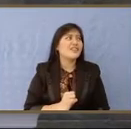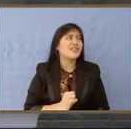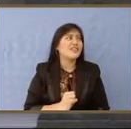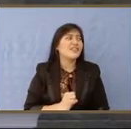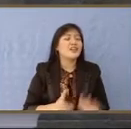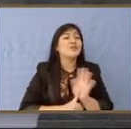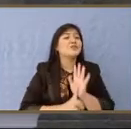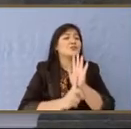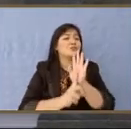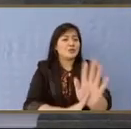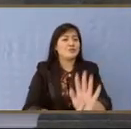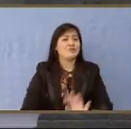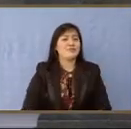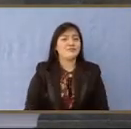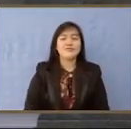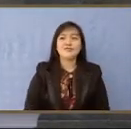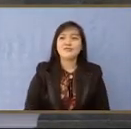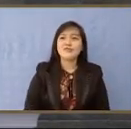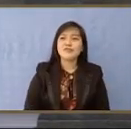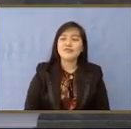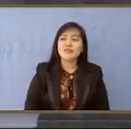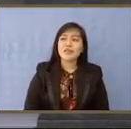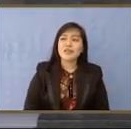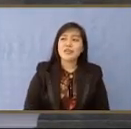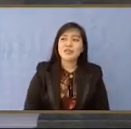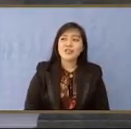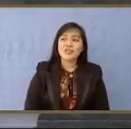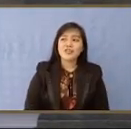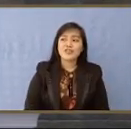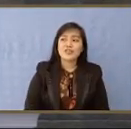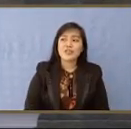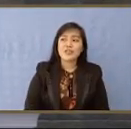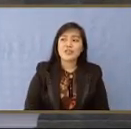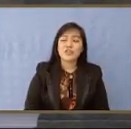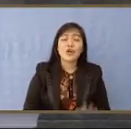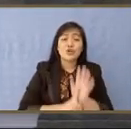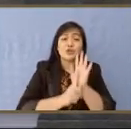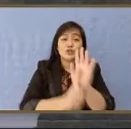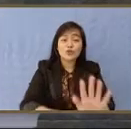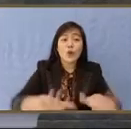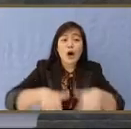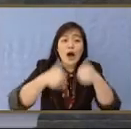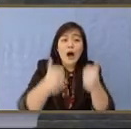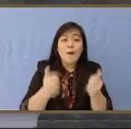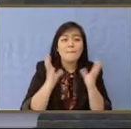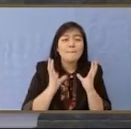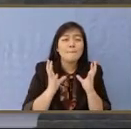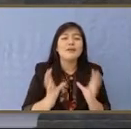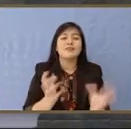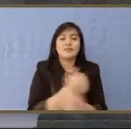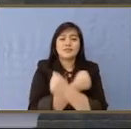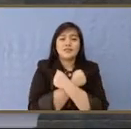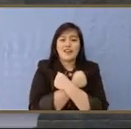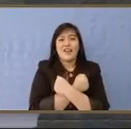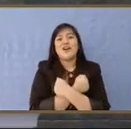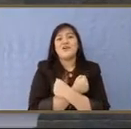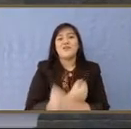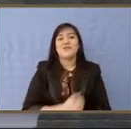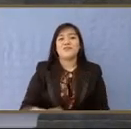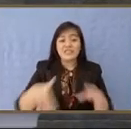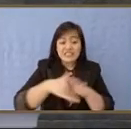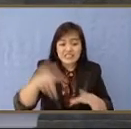generally detailed na outline ng book of Ruth about love being magnified.